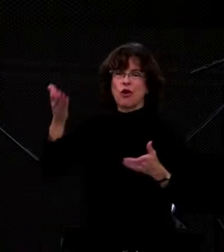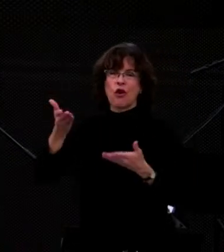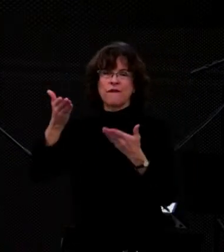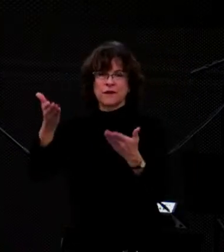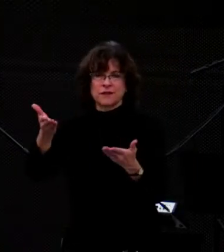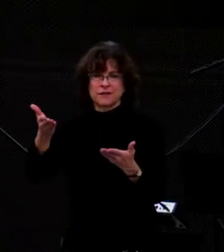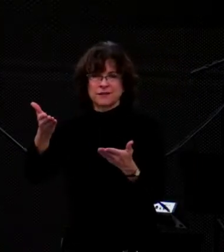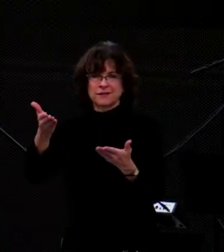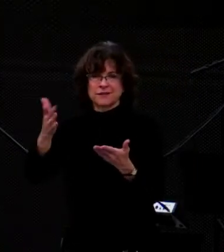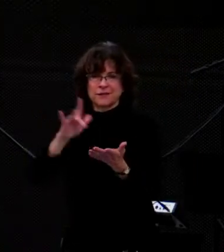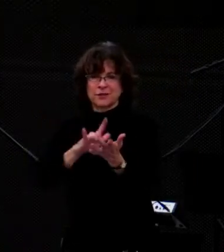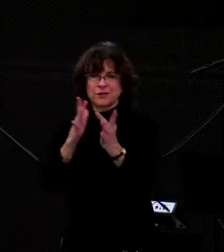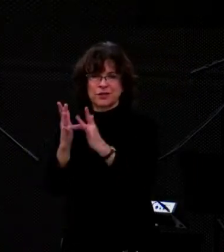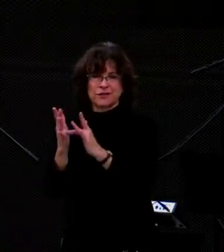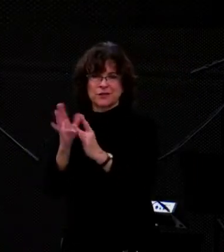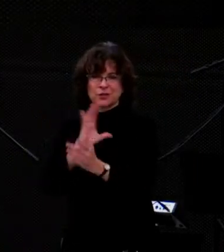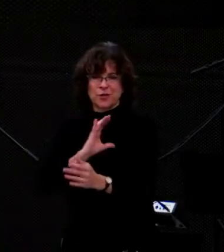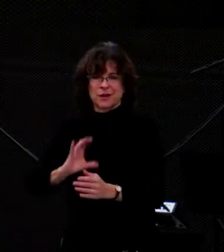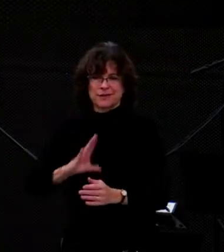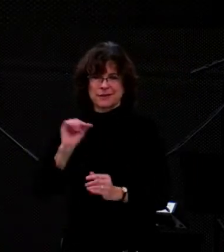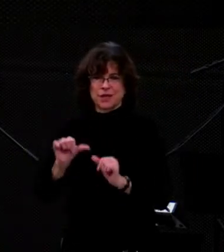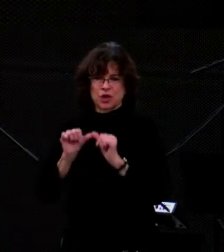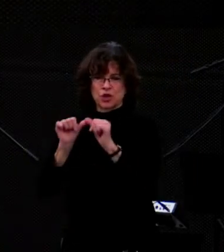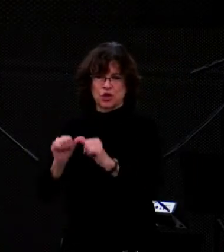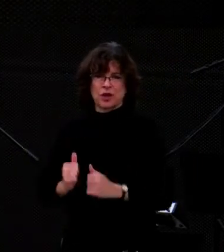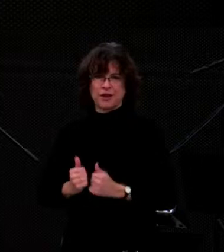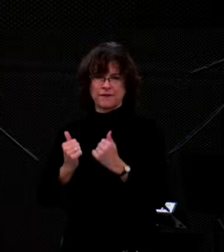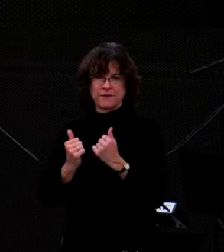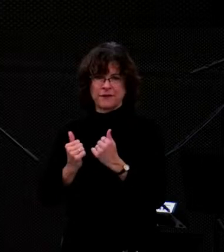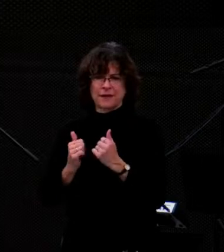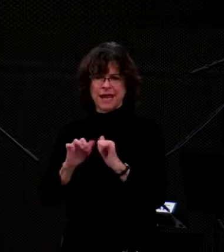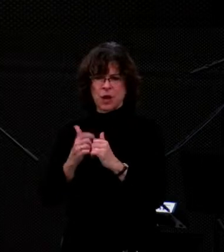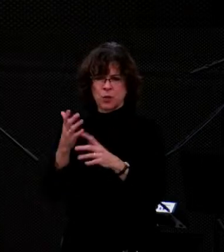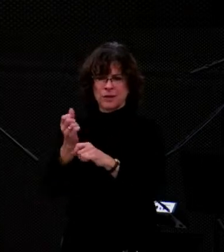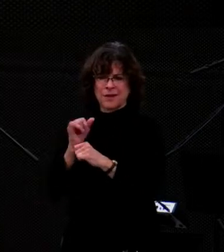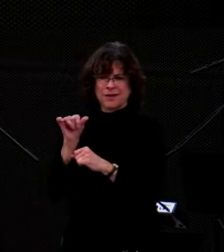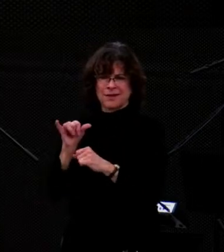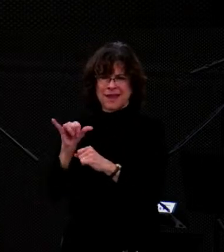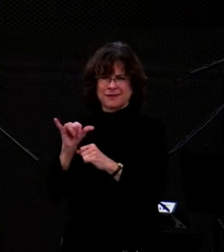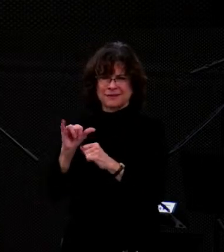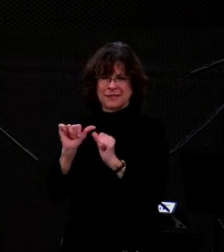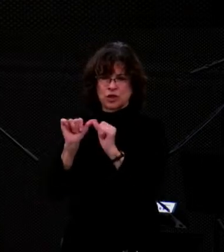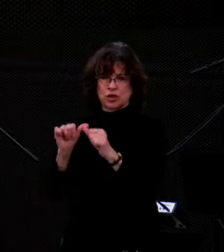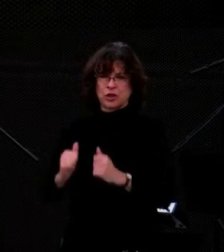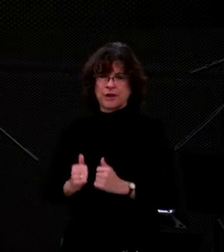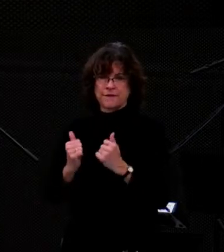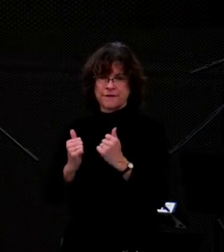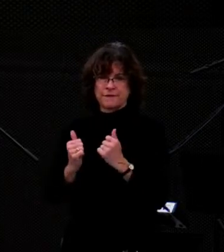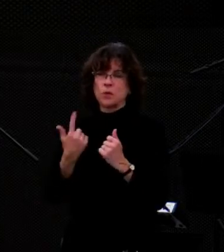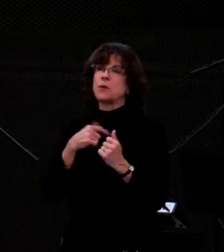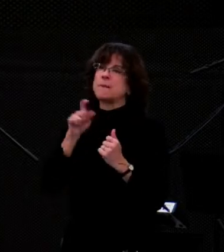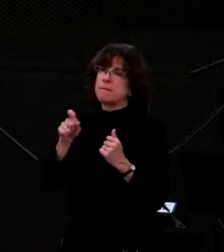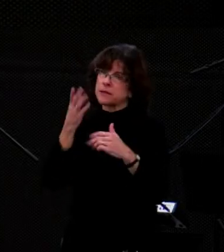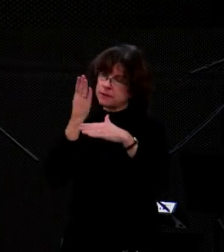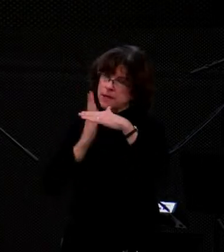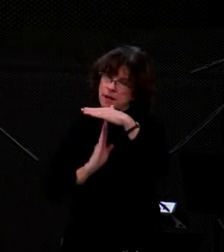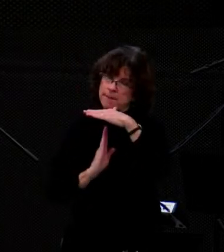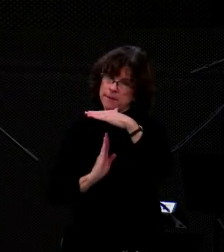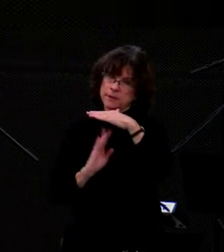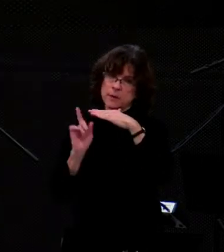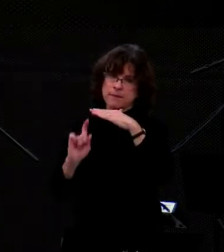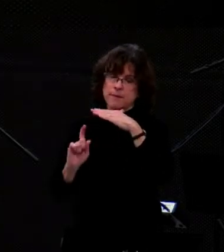Him. What do we need to do to receive that? We humble ourselves and we acknowledge our need,